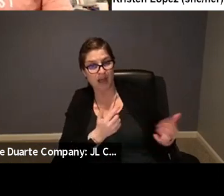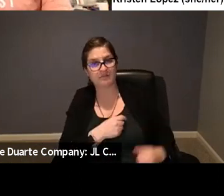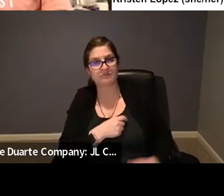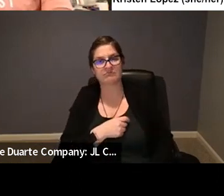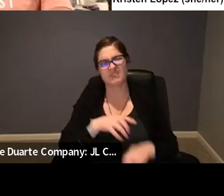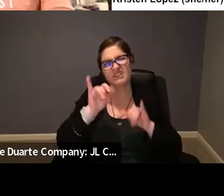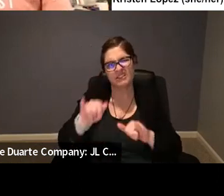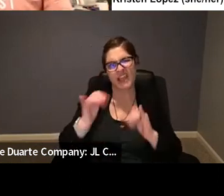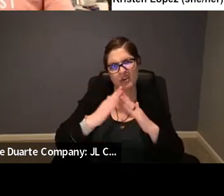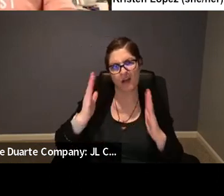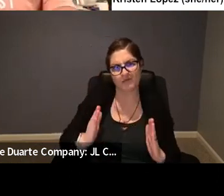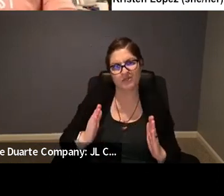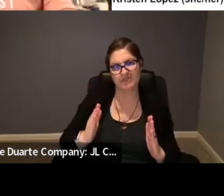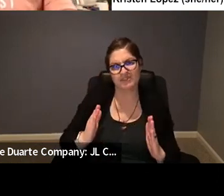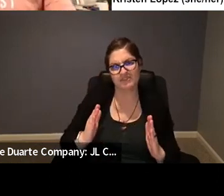your house.